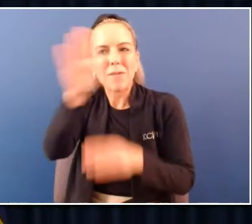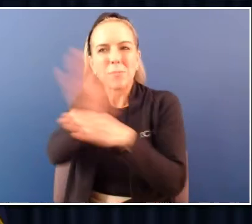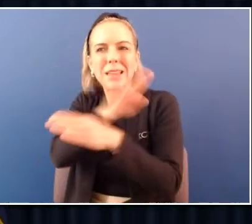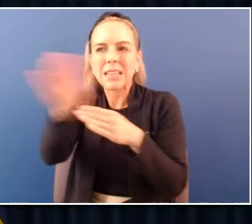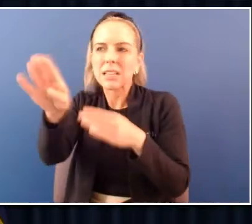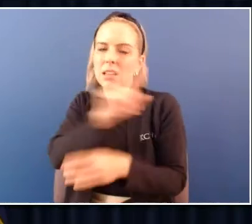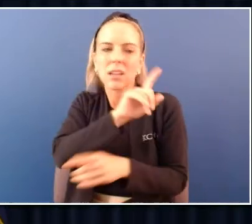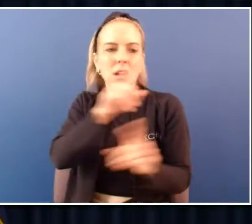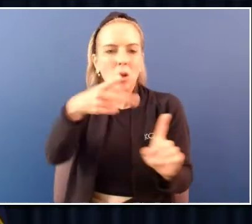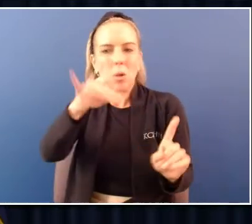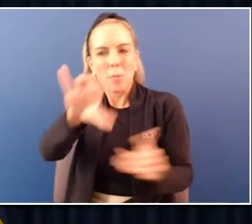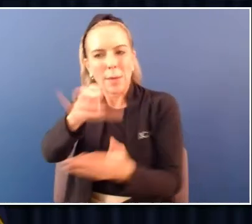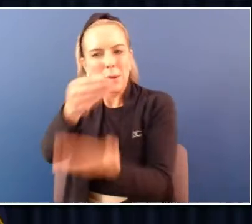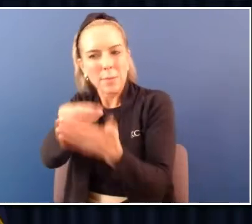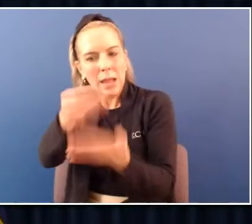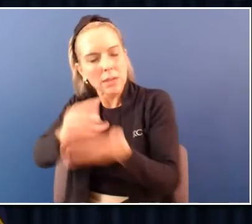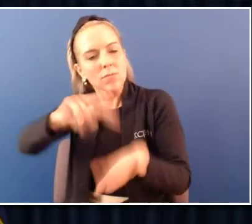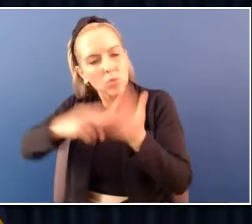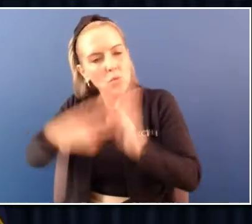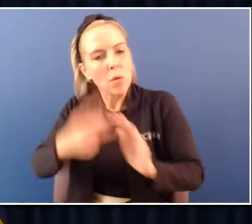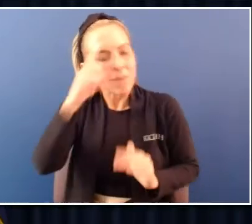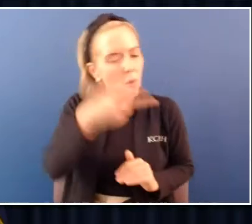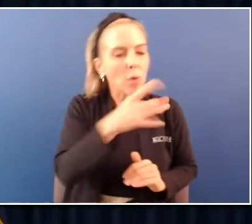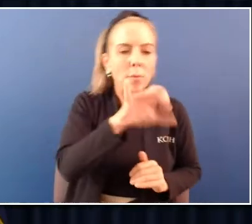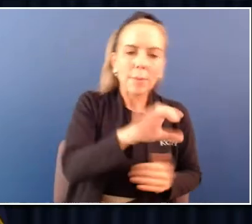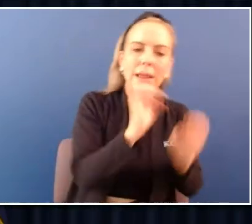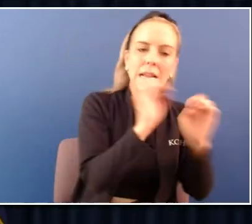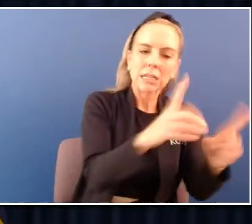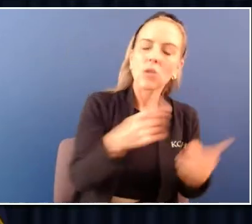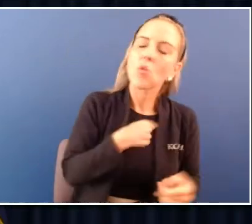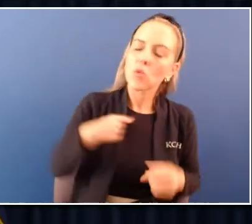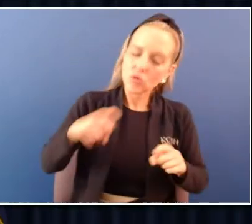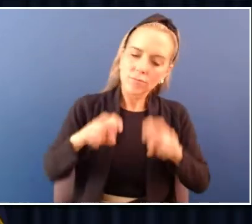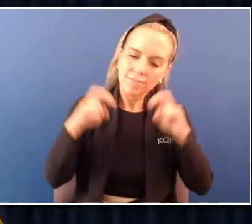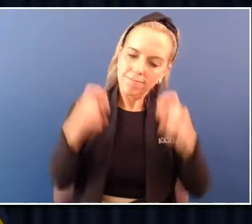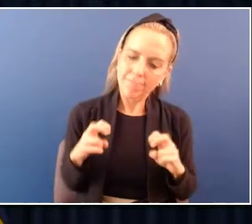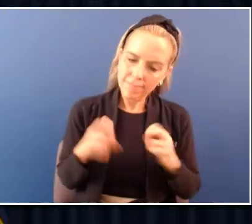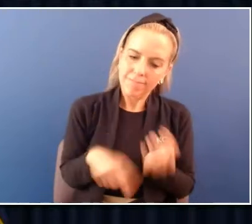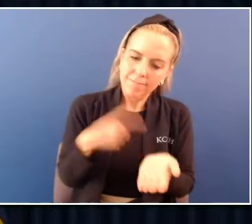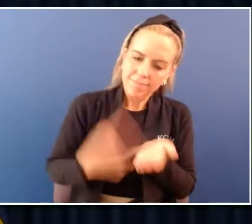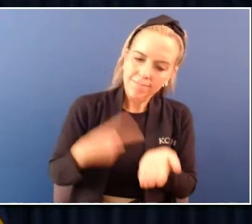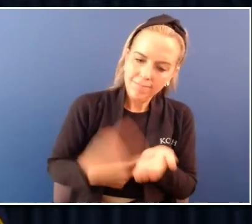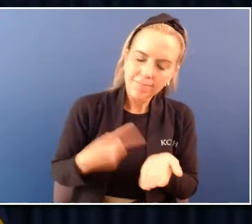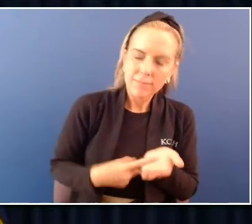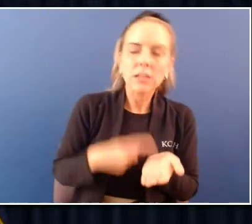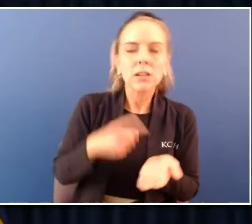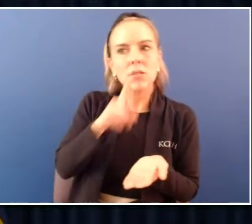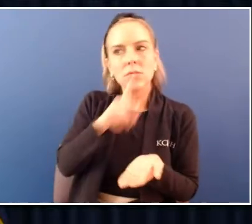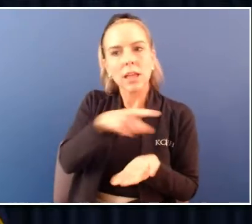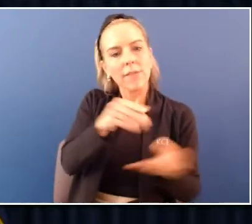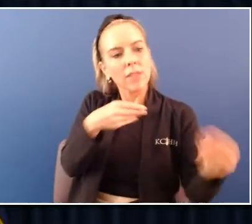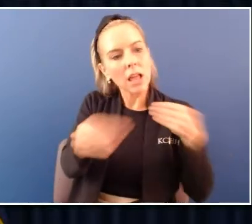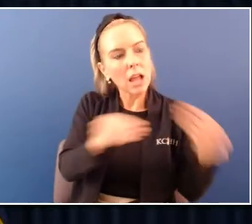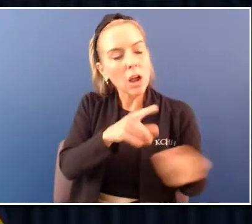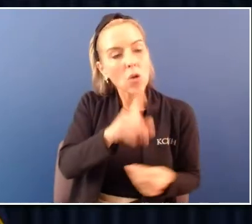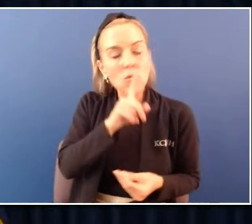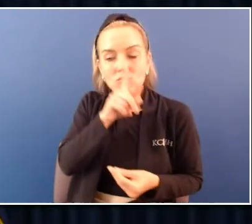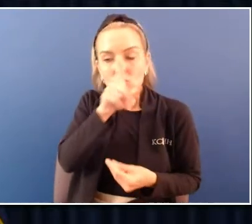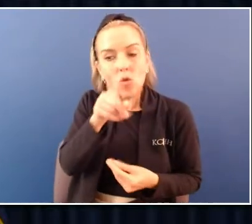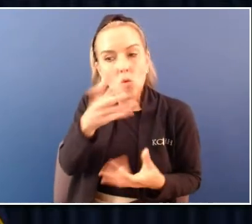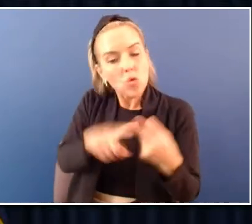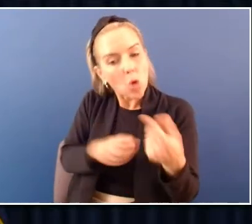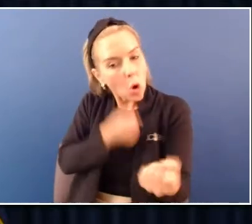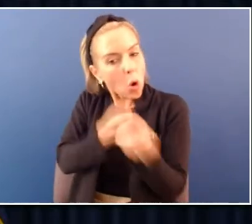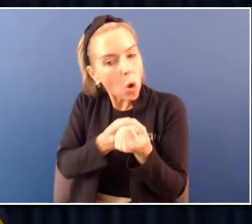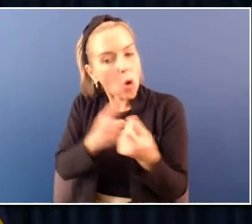meant for public education. And how about we sit down and talk about the flexibility that public schools can have? If you're truly for the betterment of our